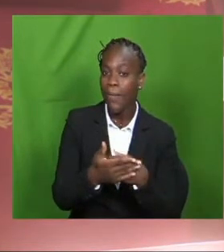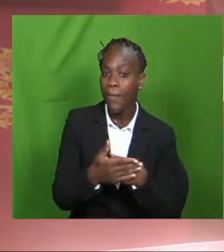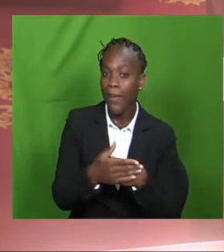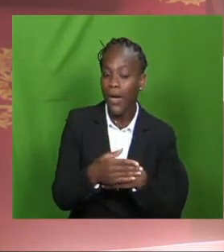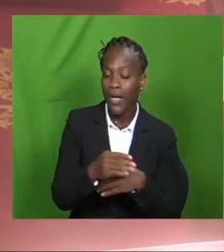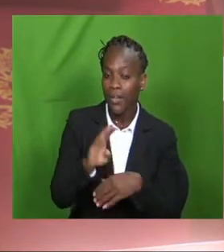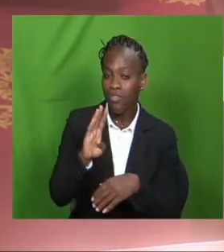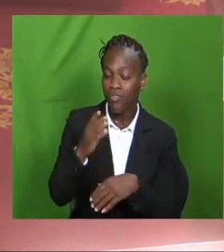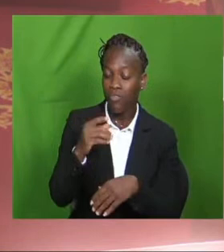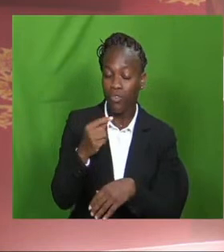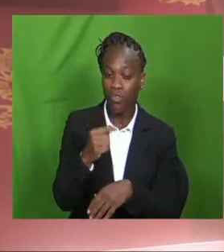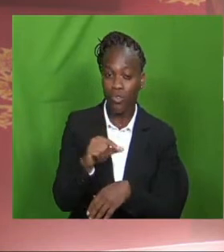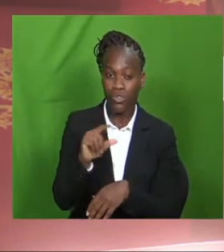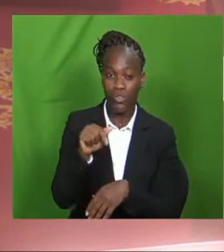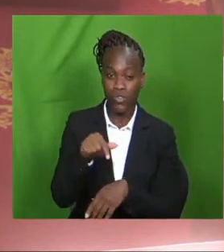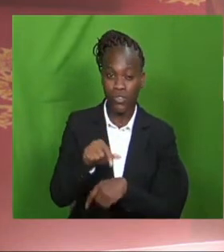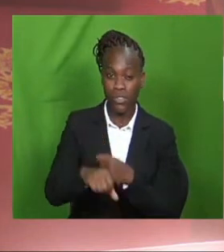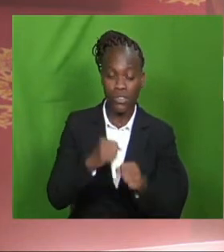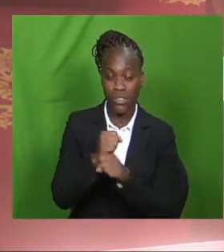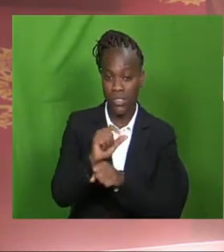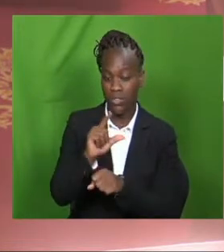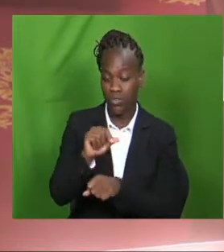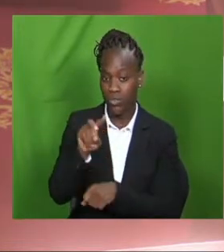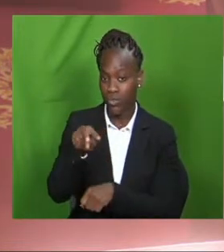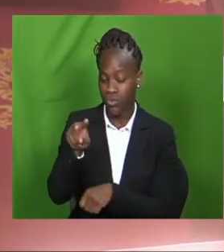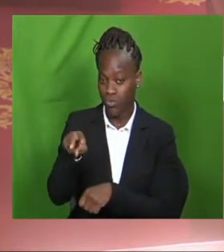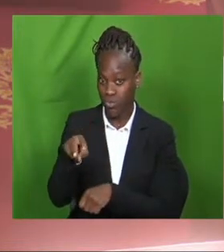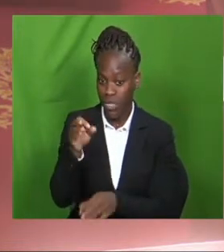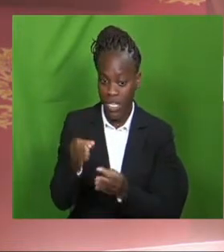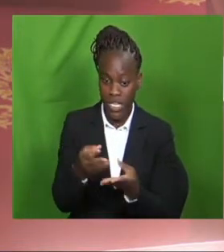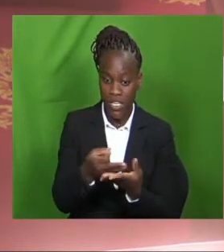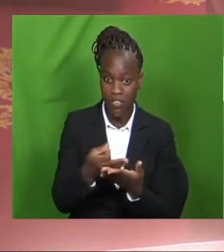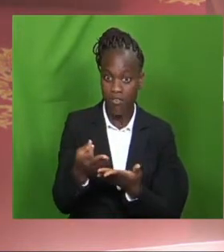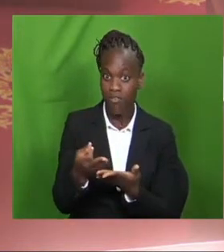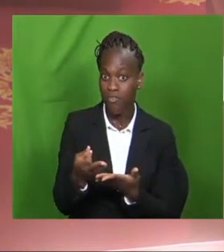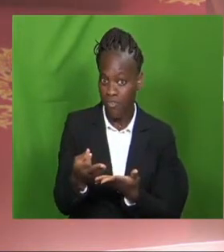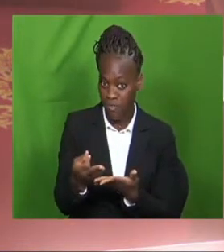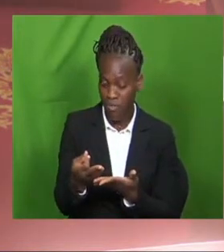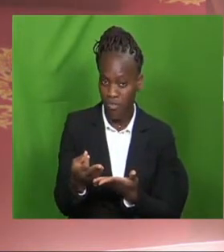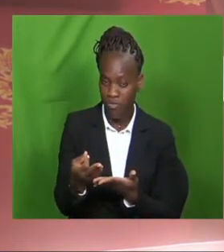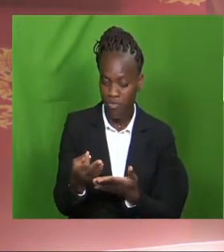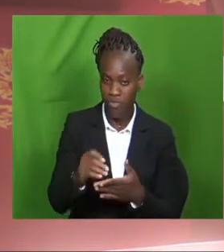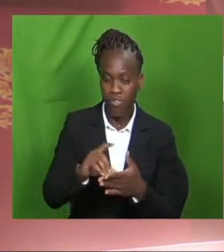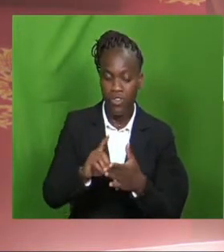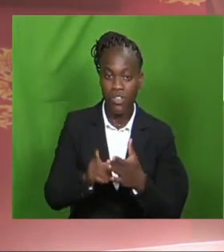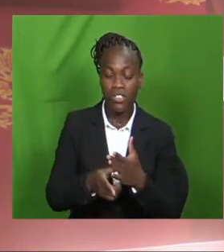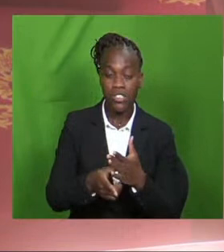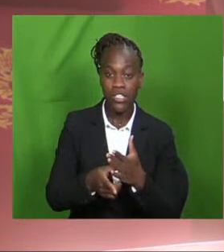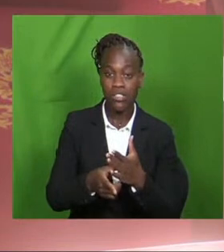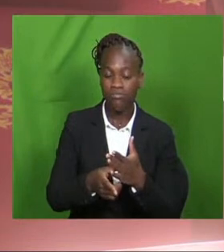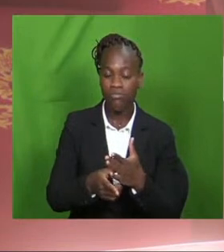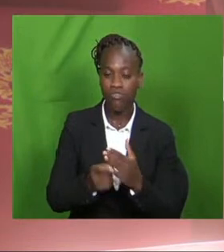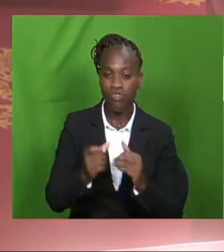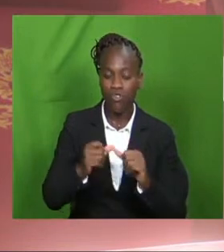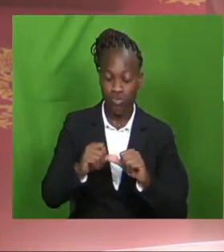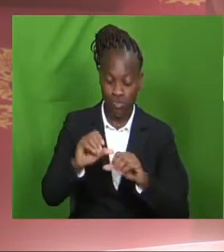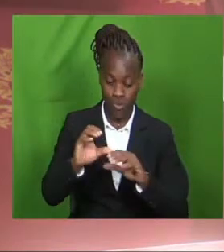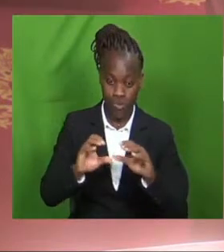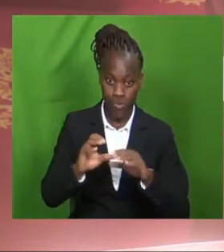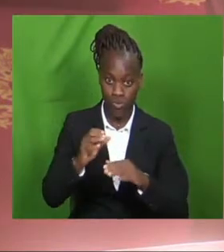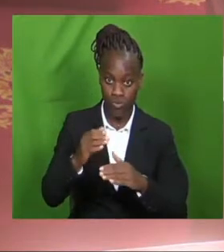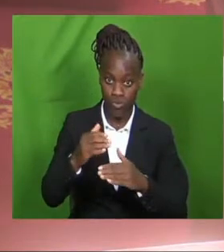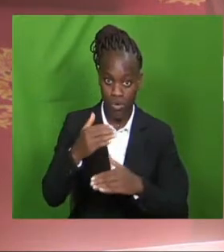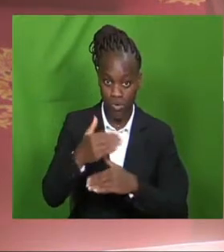2022. Mr. Speaker, failure of which will lead to the initiation of contractual procedures to